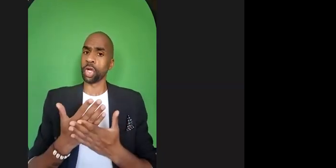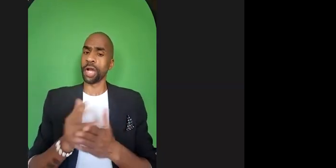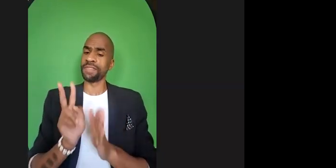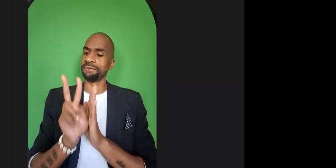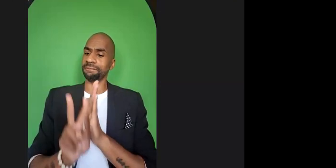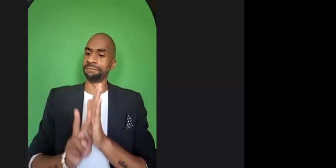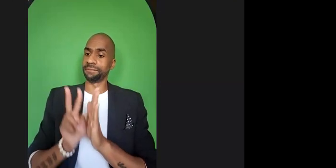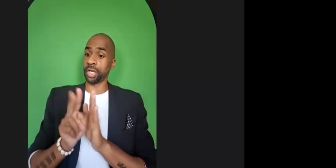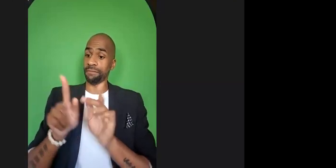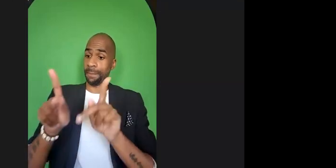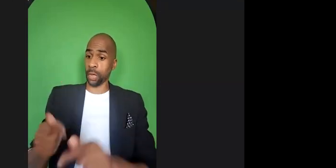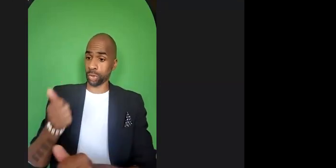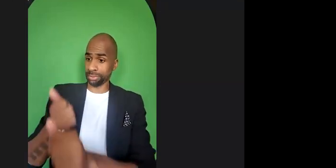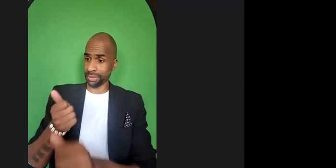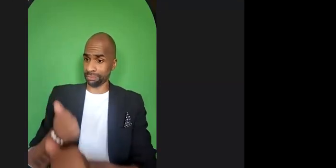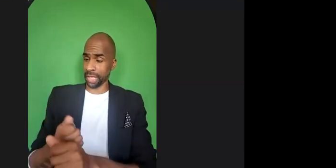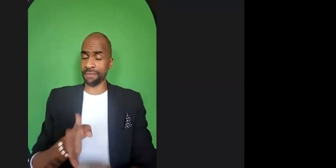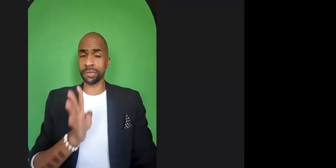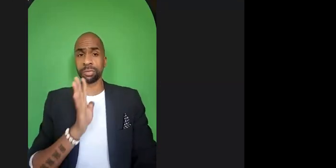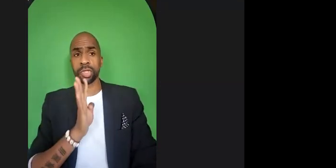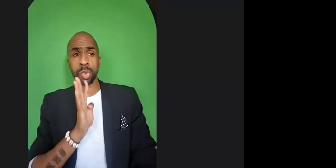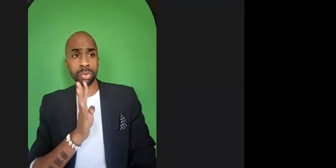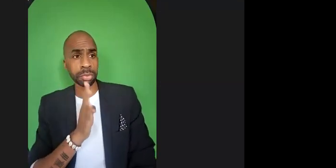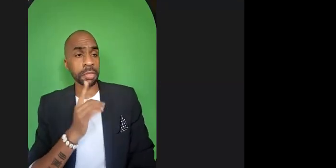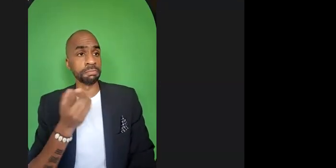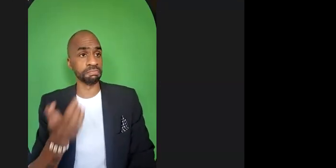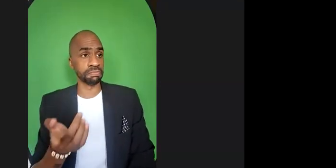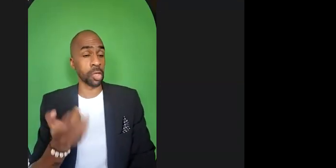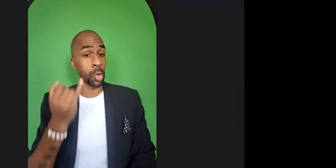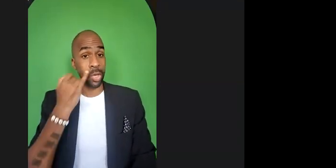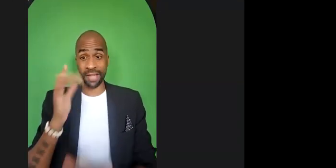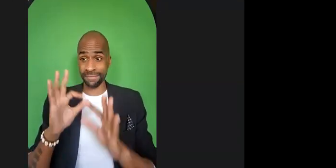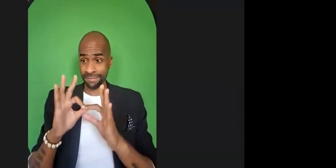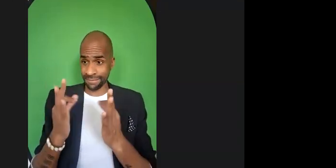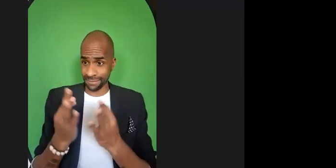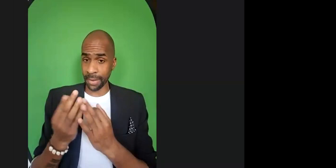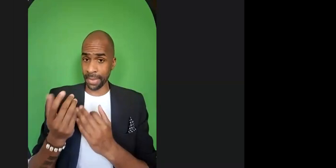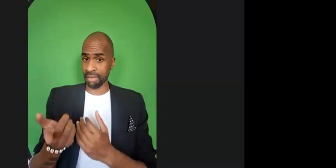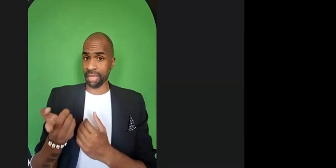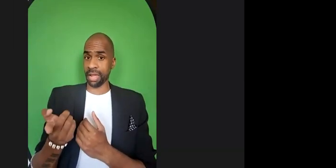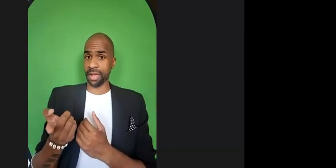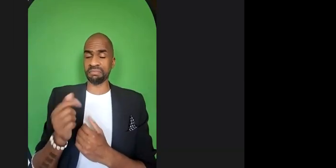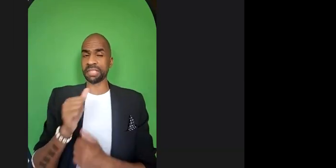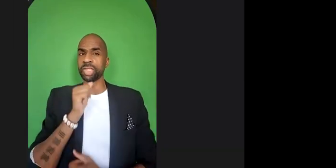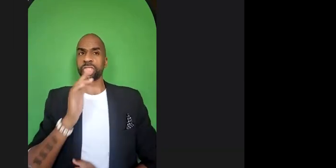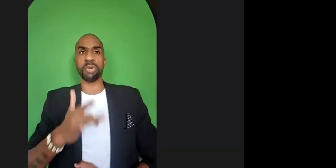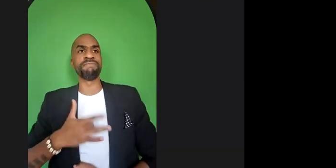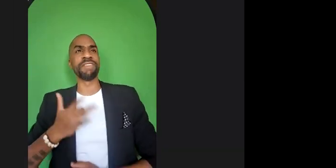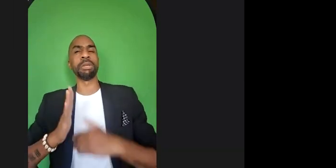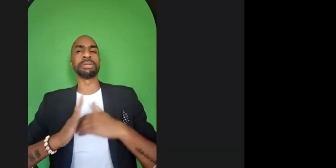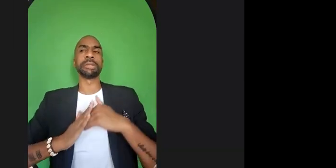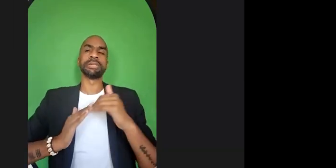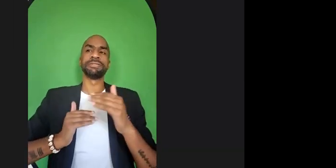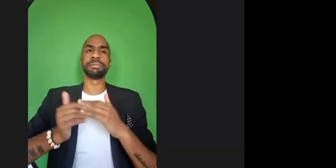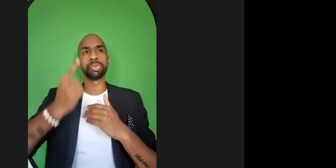that statement. So if there are family members, loved ones that don't feel comfortable with that